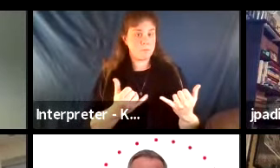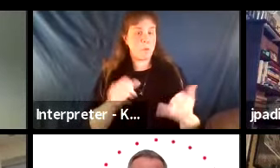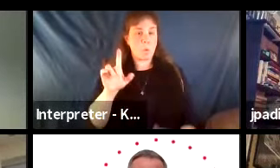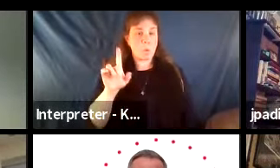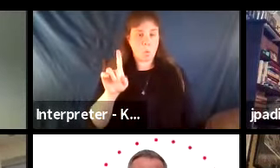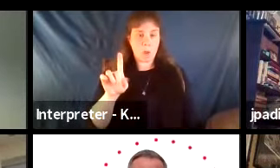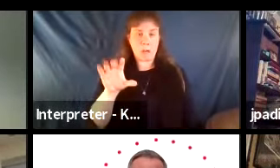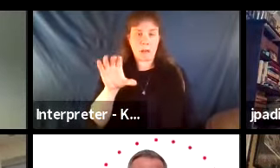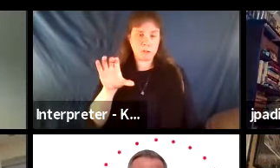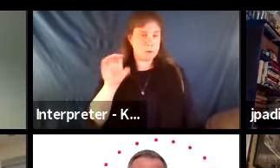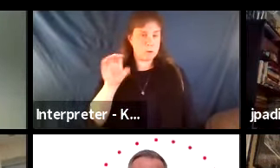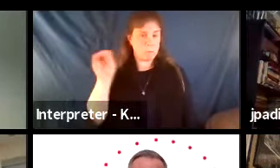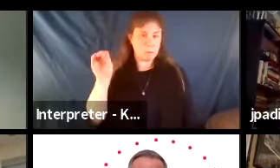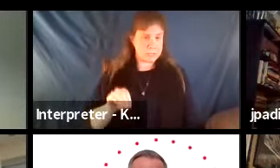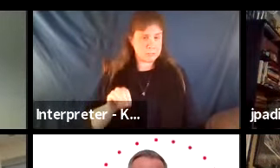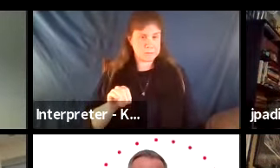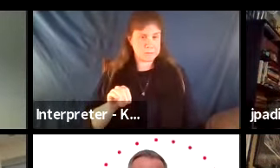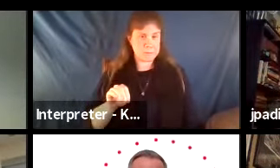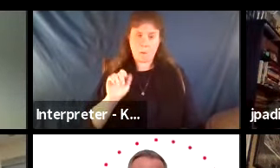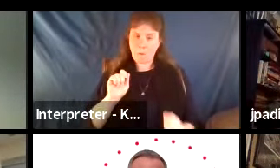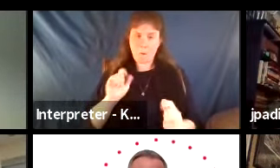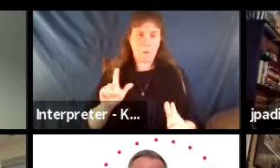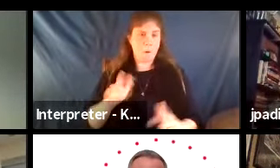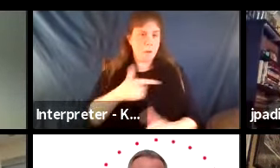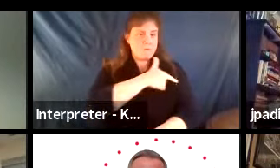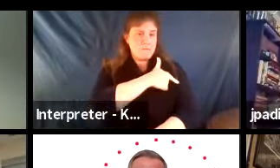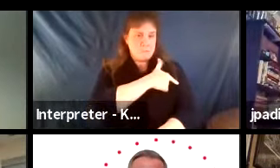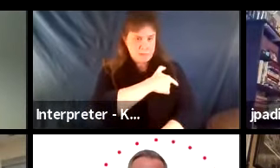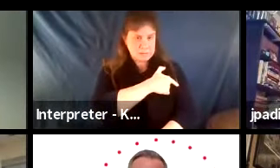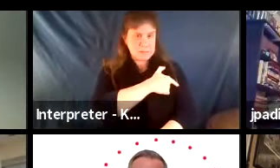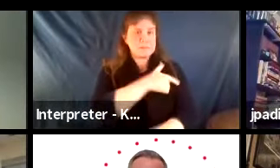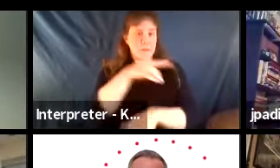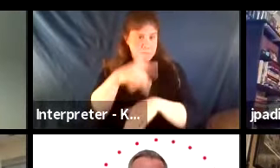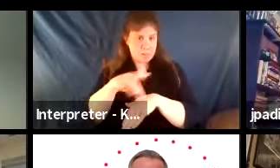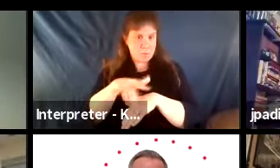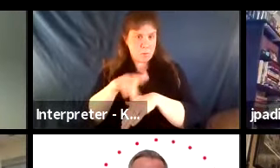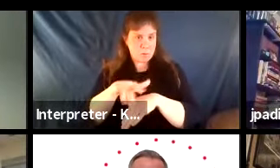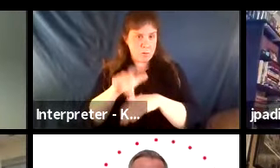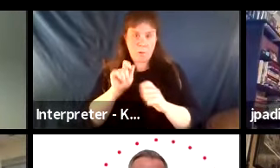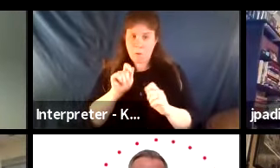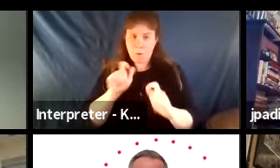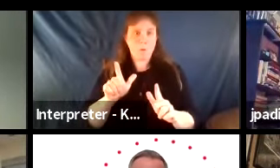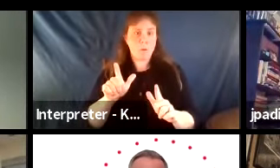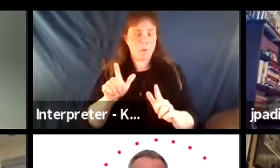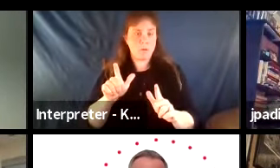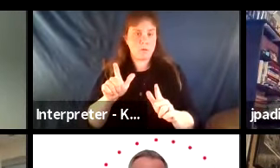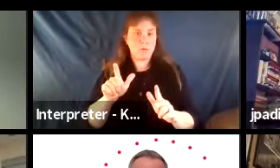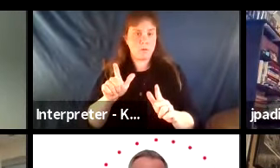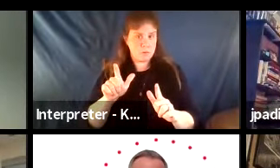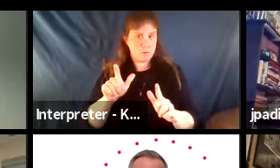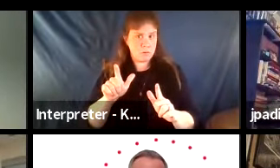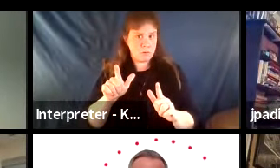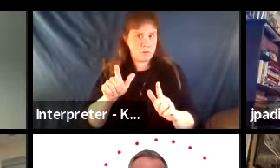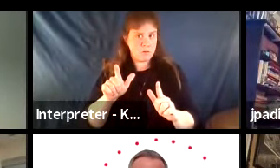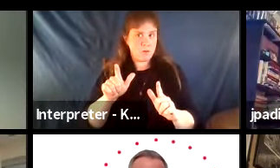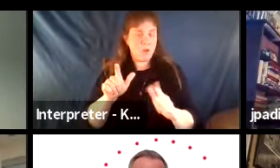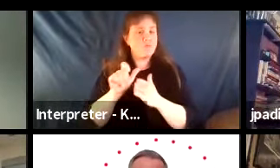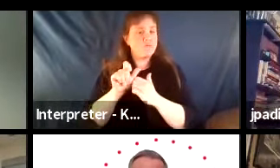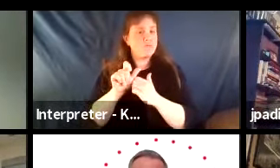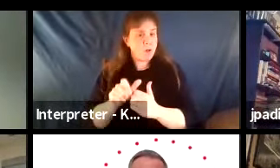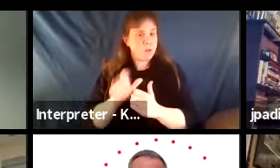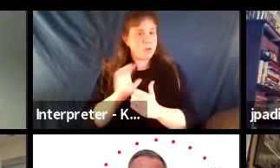100% of our vaccine is going out simply based on our,